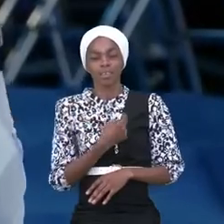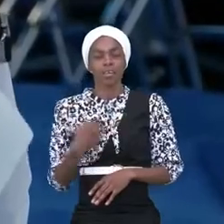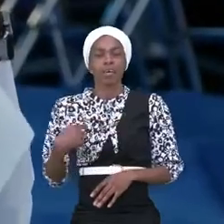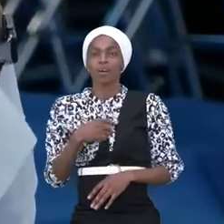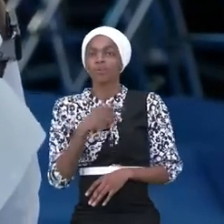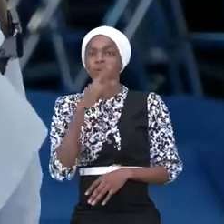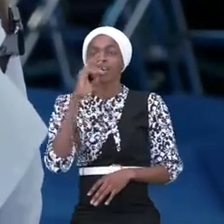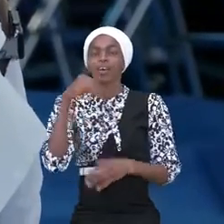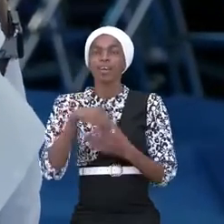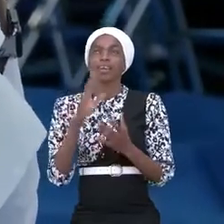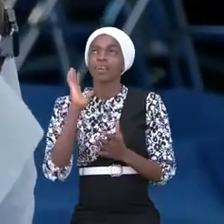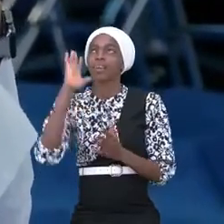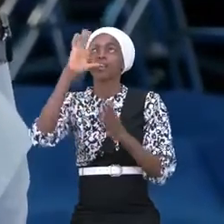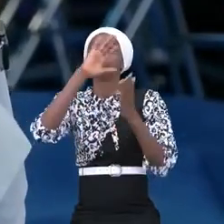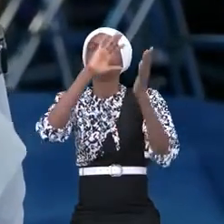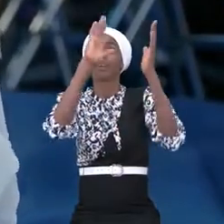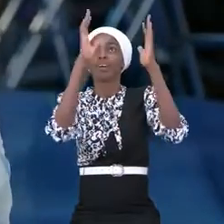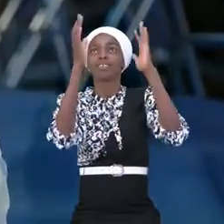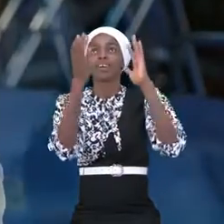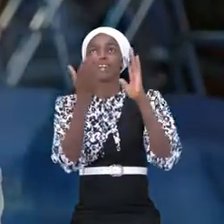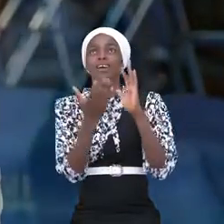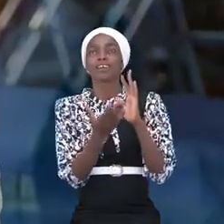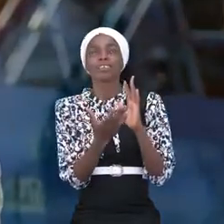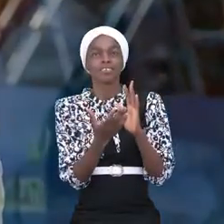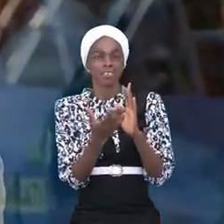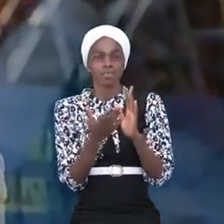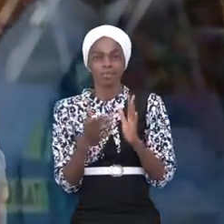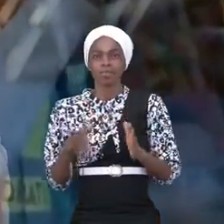We are in your presence.